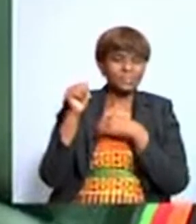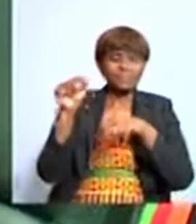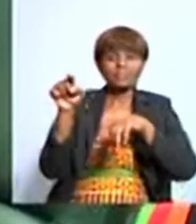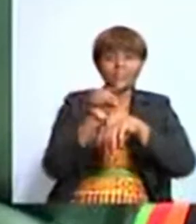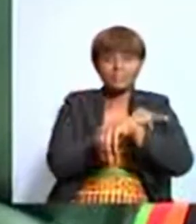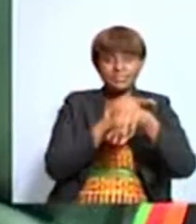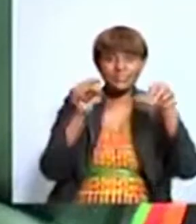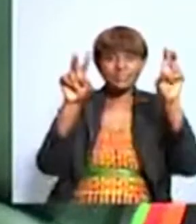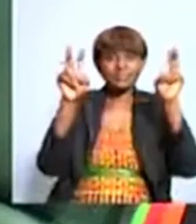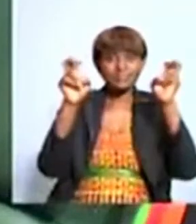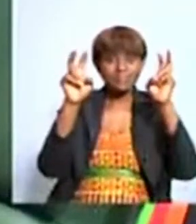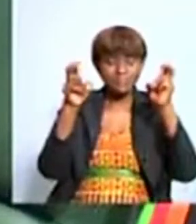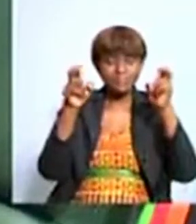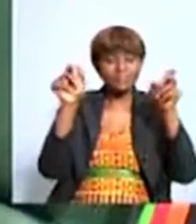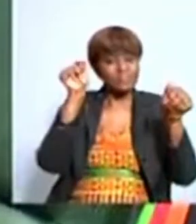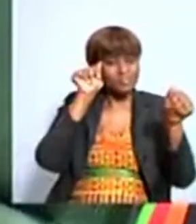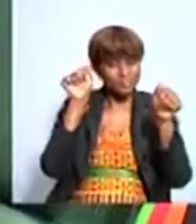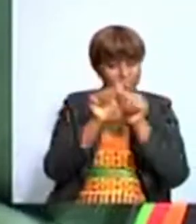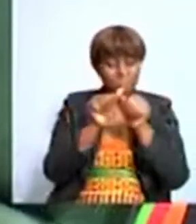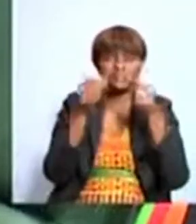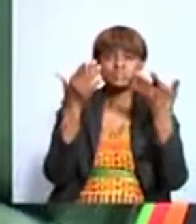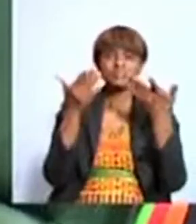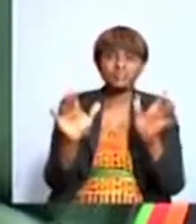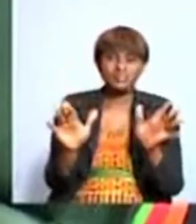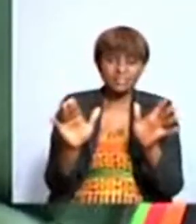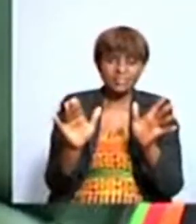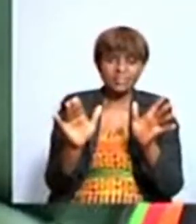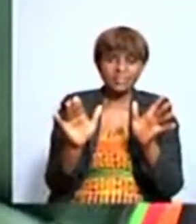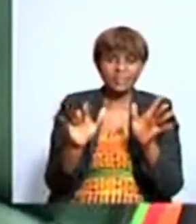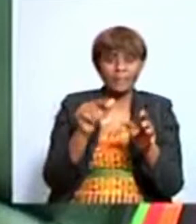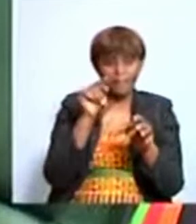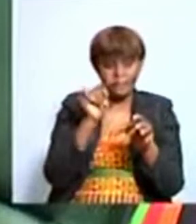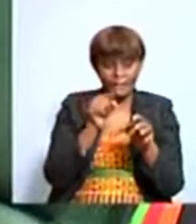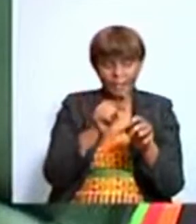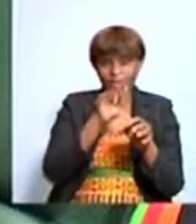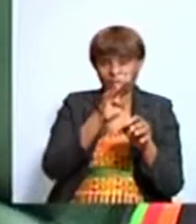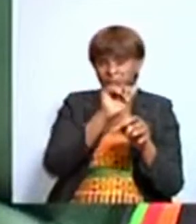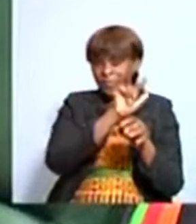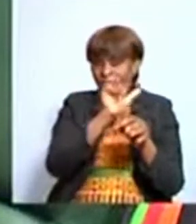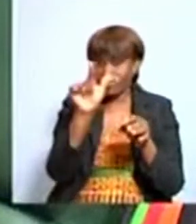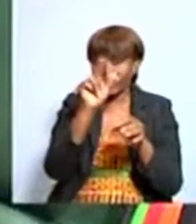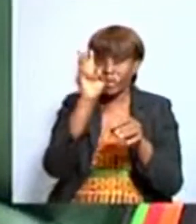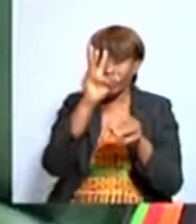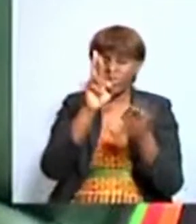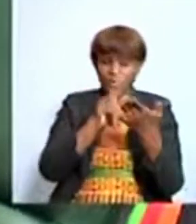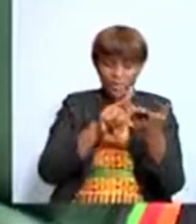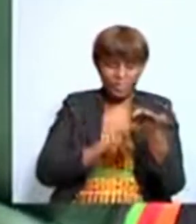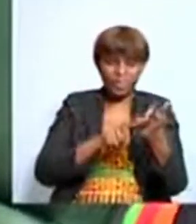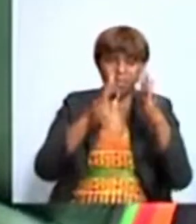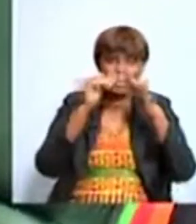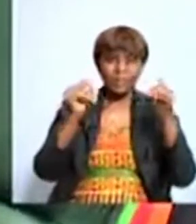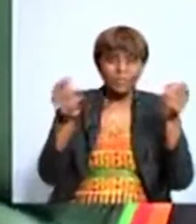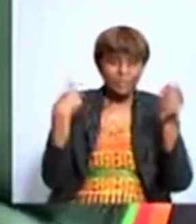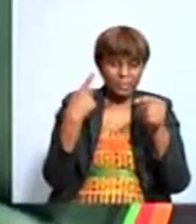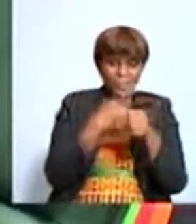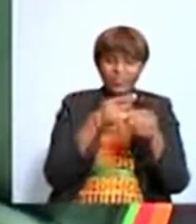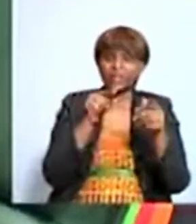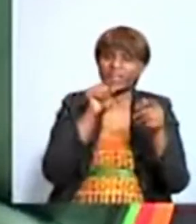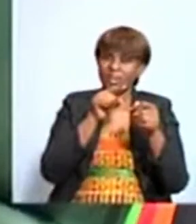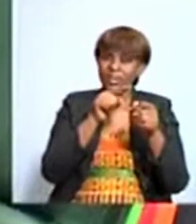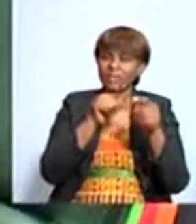Long title is agreed to. The bill will be reported to the House as having